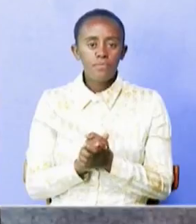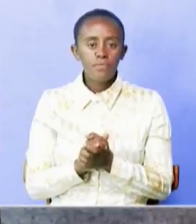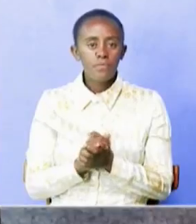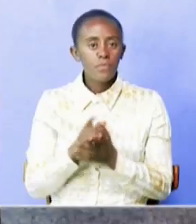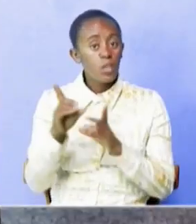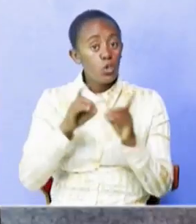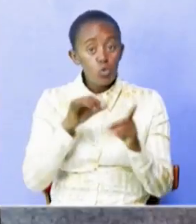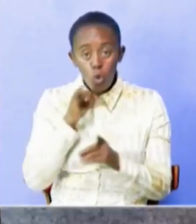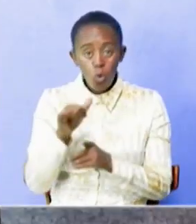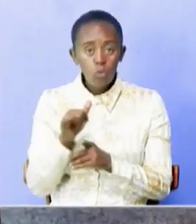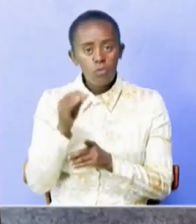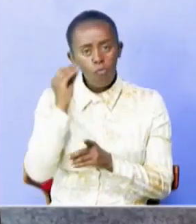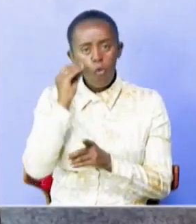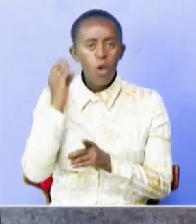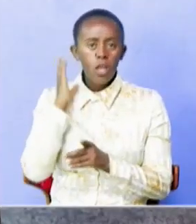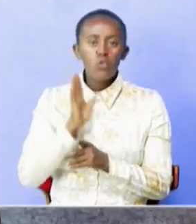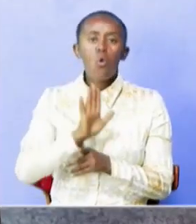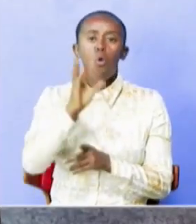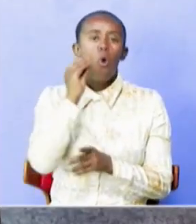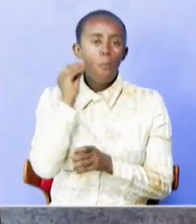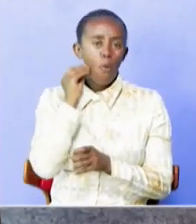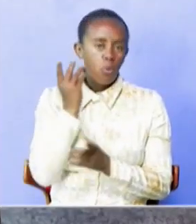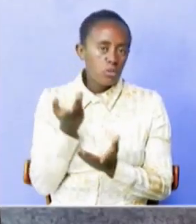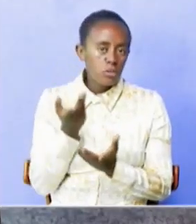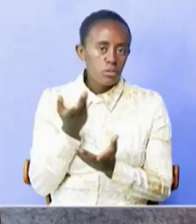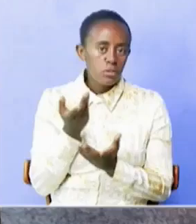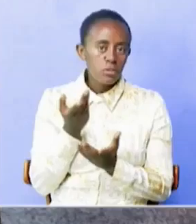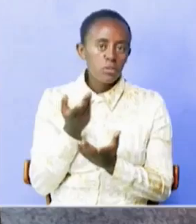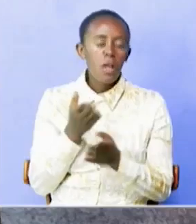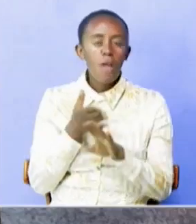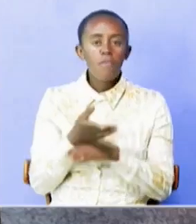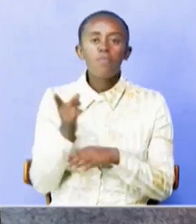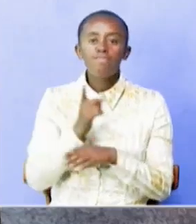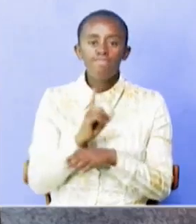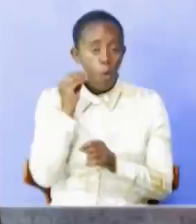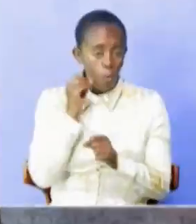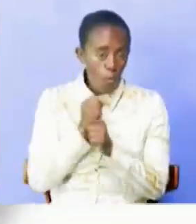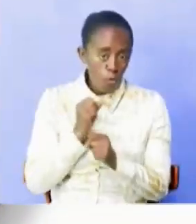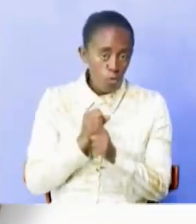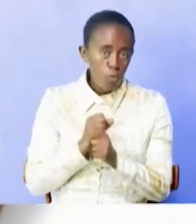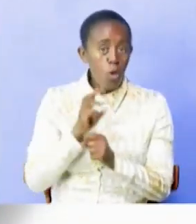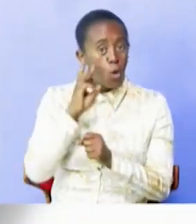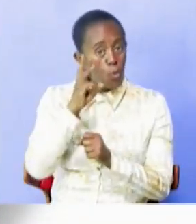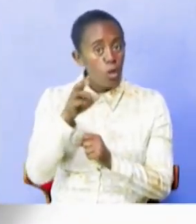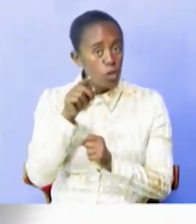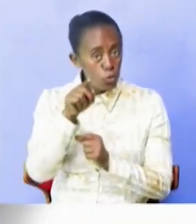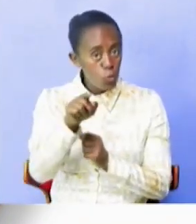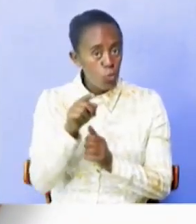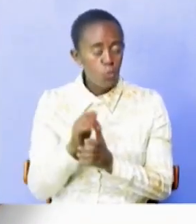Don't forget your homework. So what comes after is what? Will you?